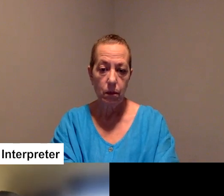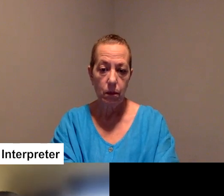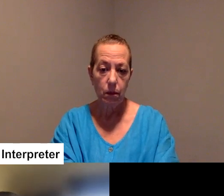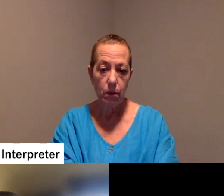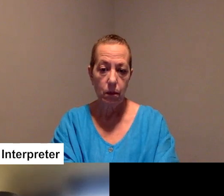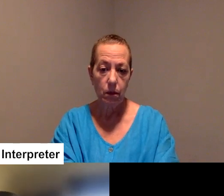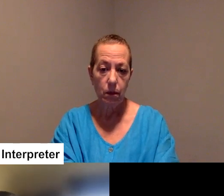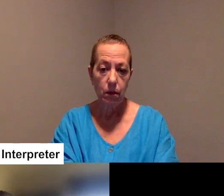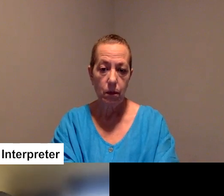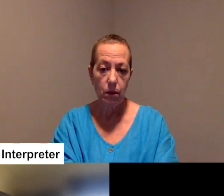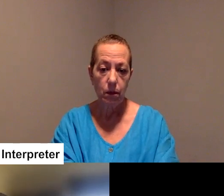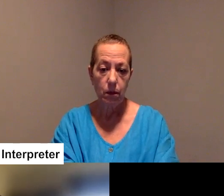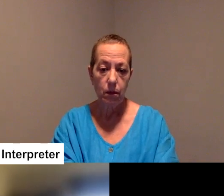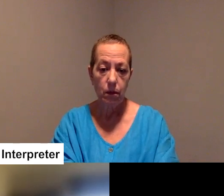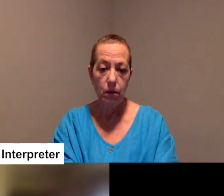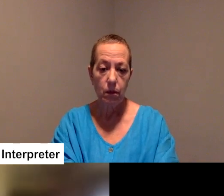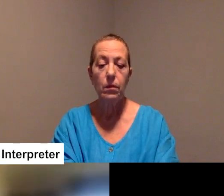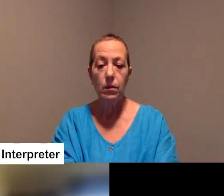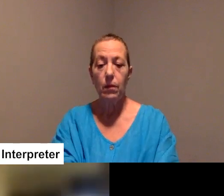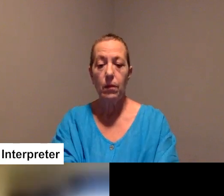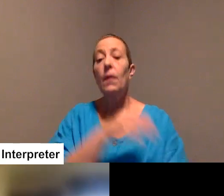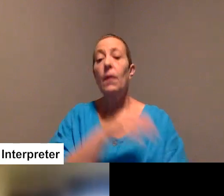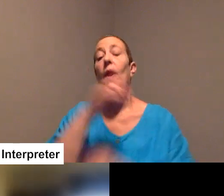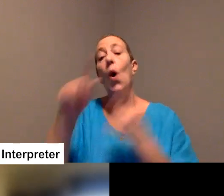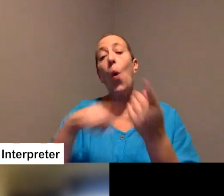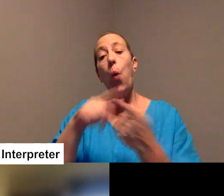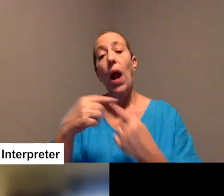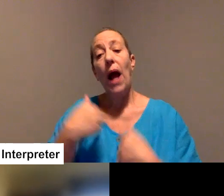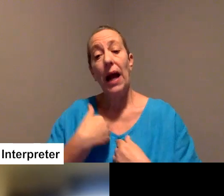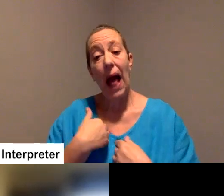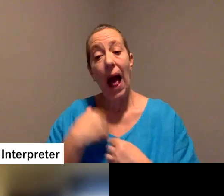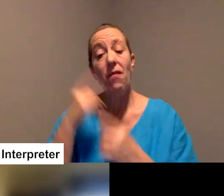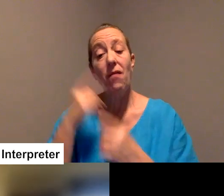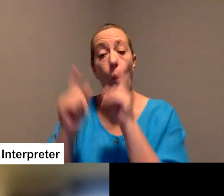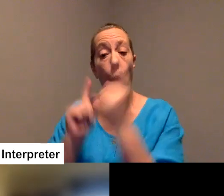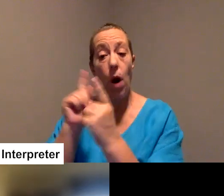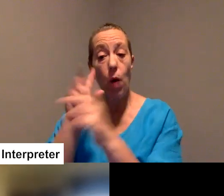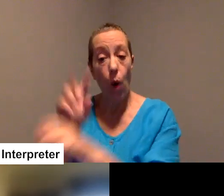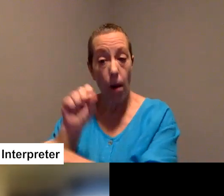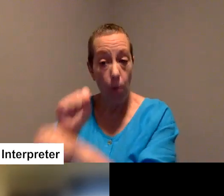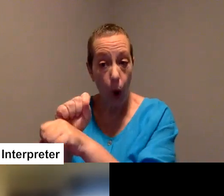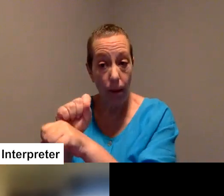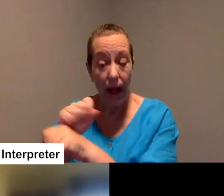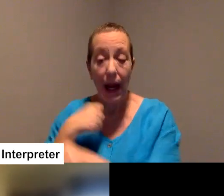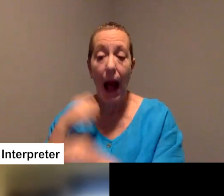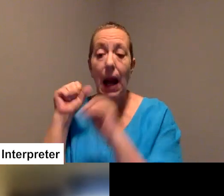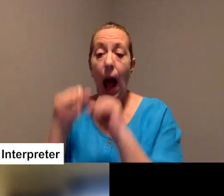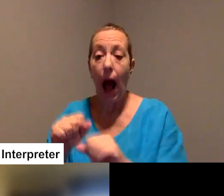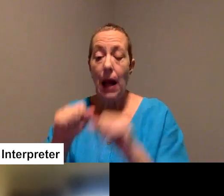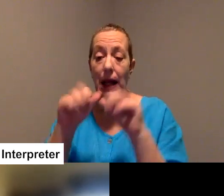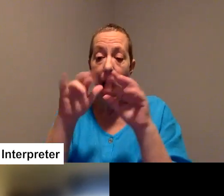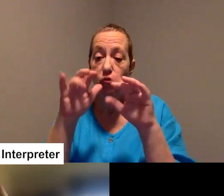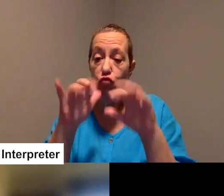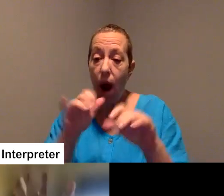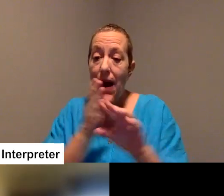encounter when I can get a one-on-one appointment with my doctor and am able to write out the issues that I've beforehand.